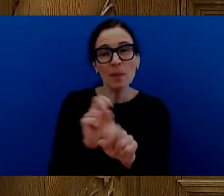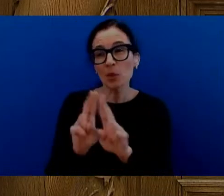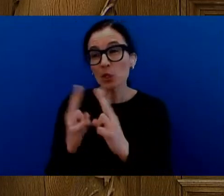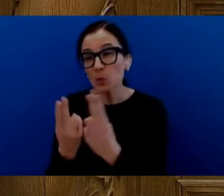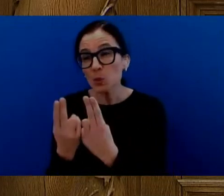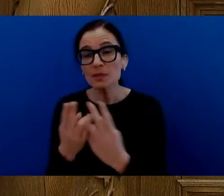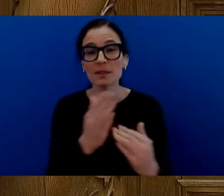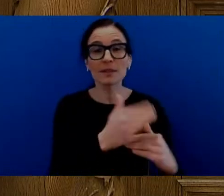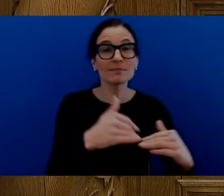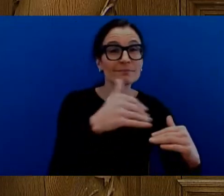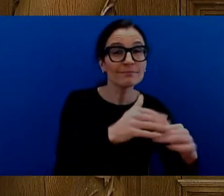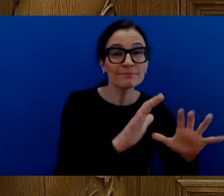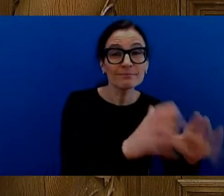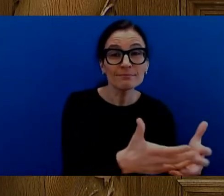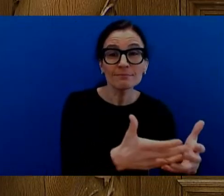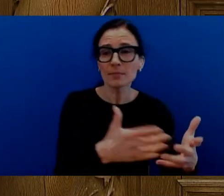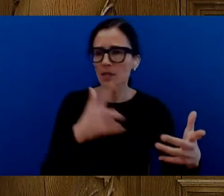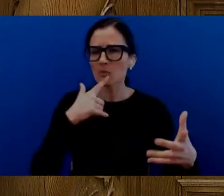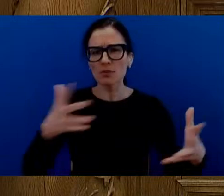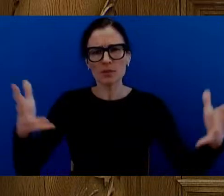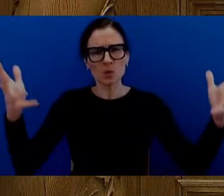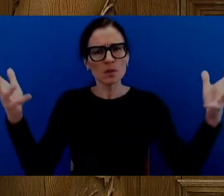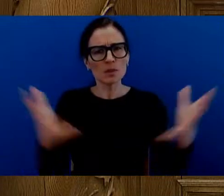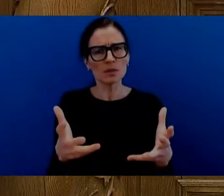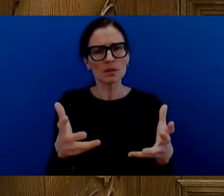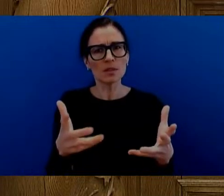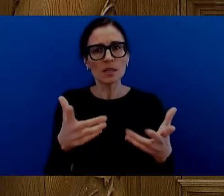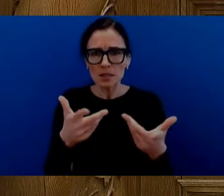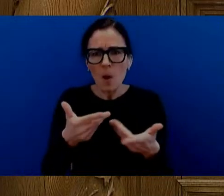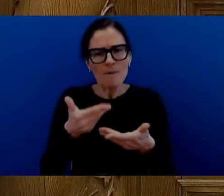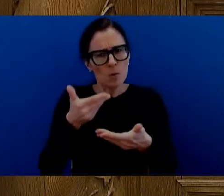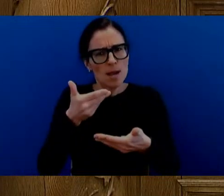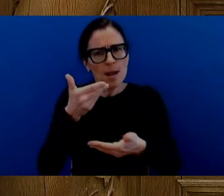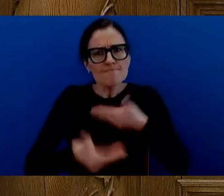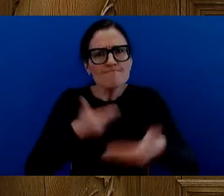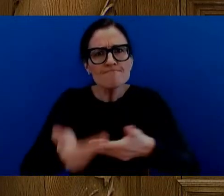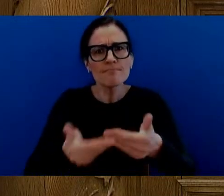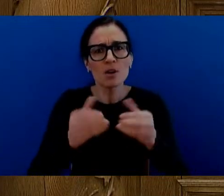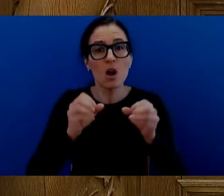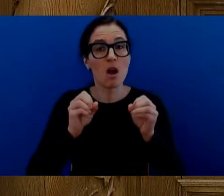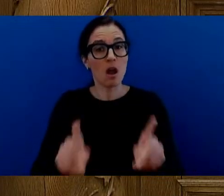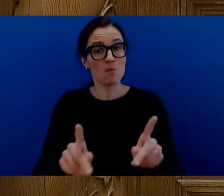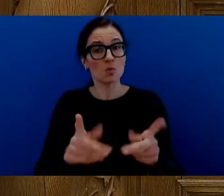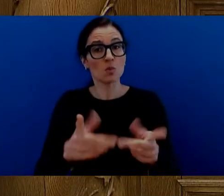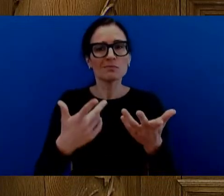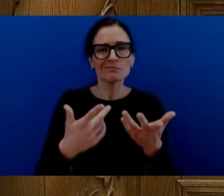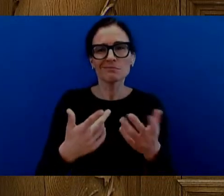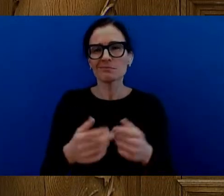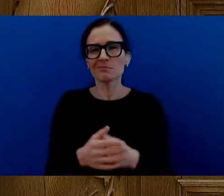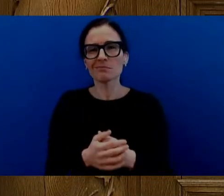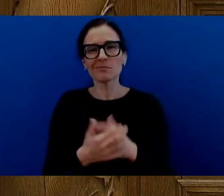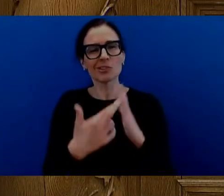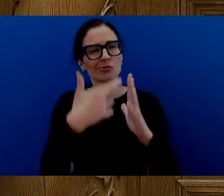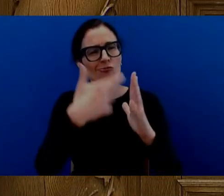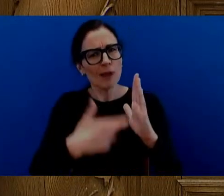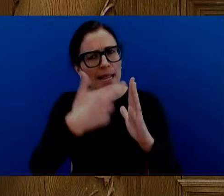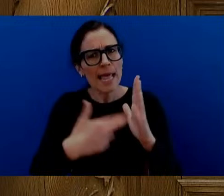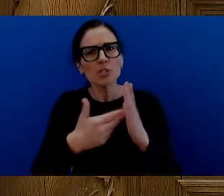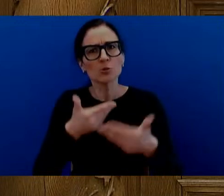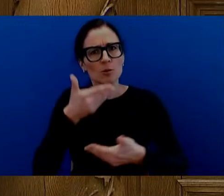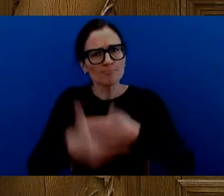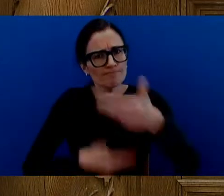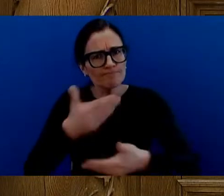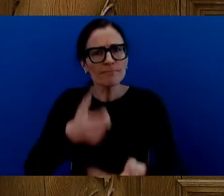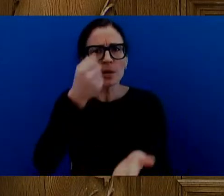permitting and regulatory approvals, to train the next generation of skilled tradespeople, to attract private capital